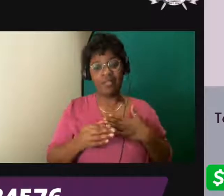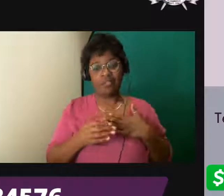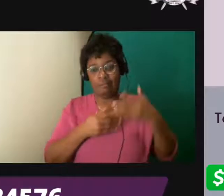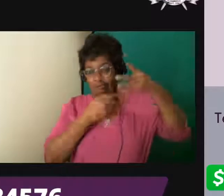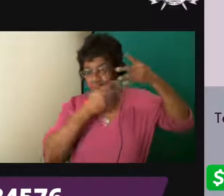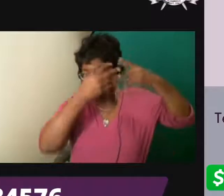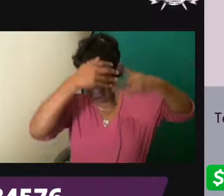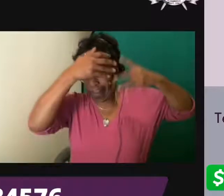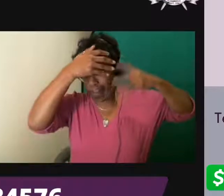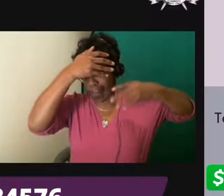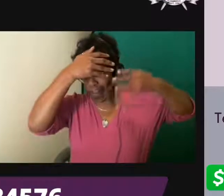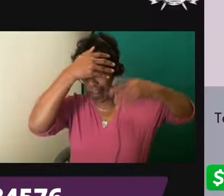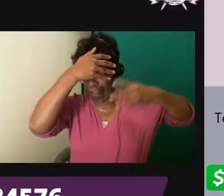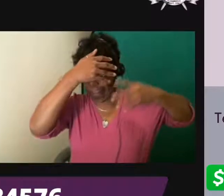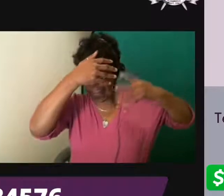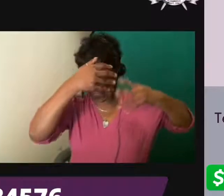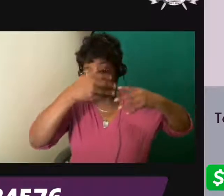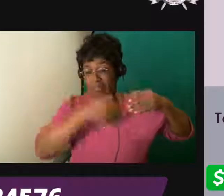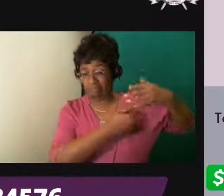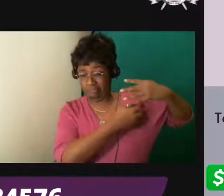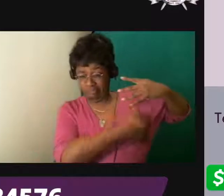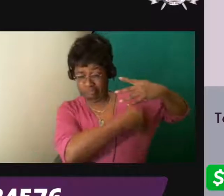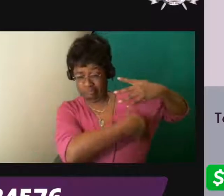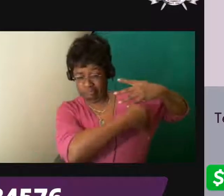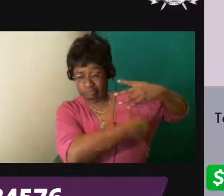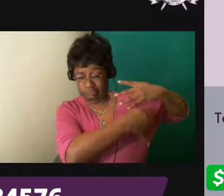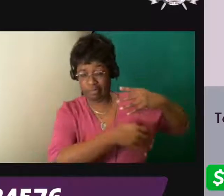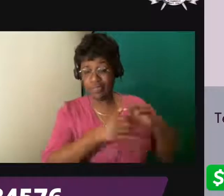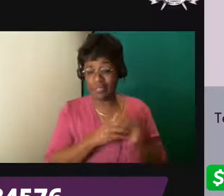I wear it next week, I would have washed it. So Walker, don't be